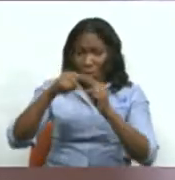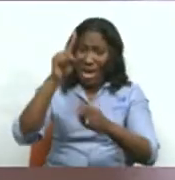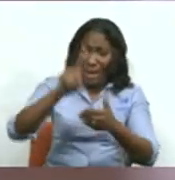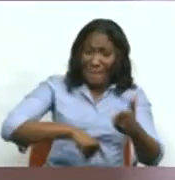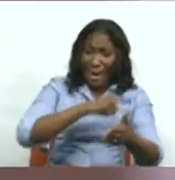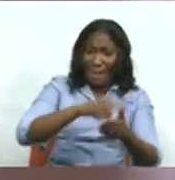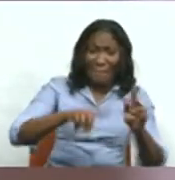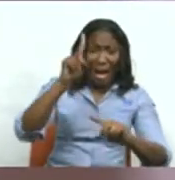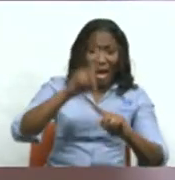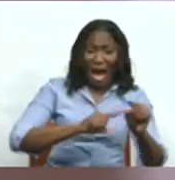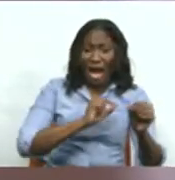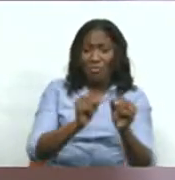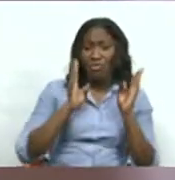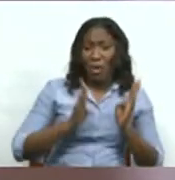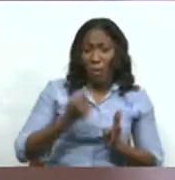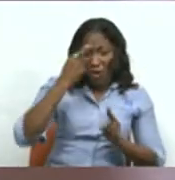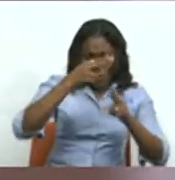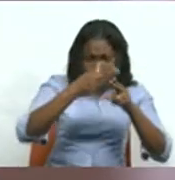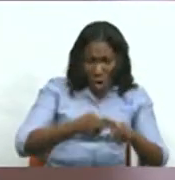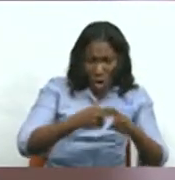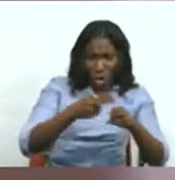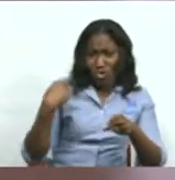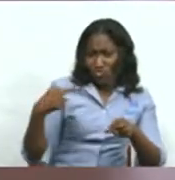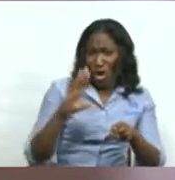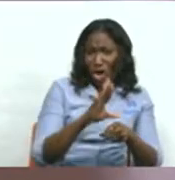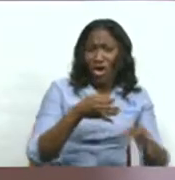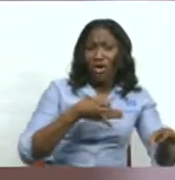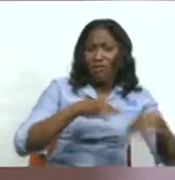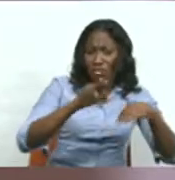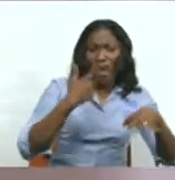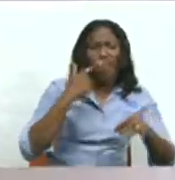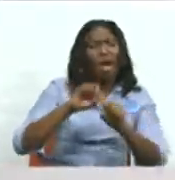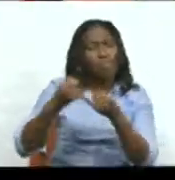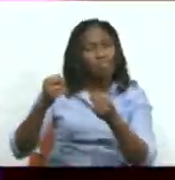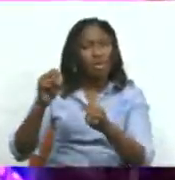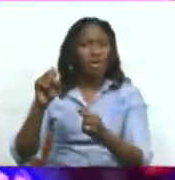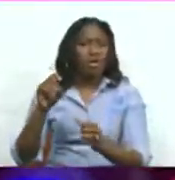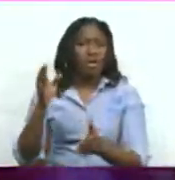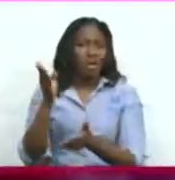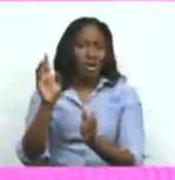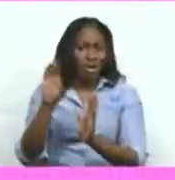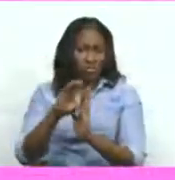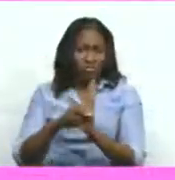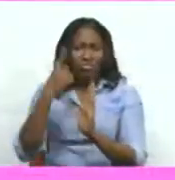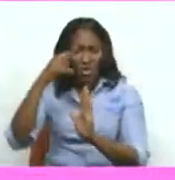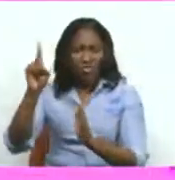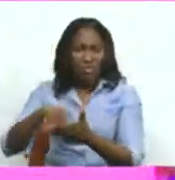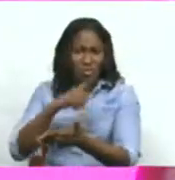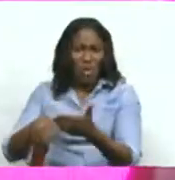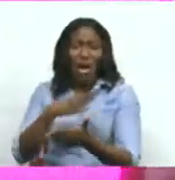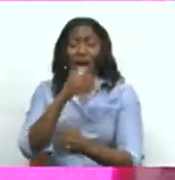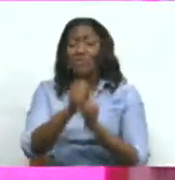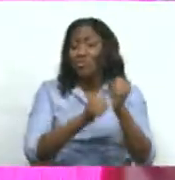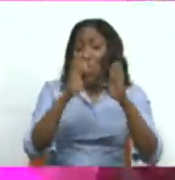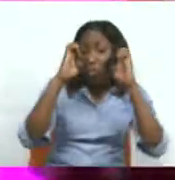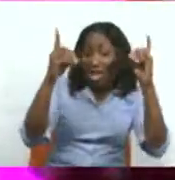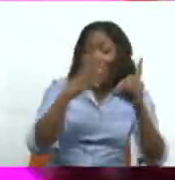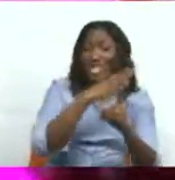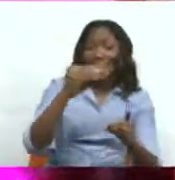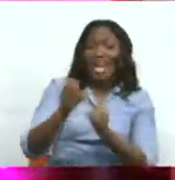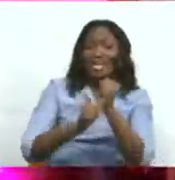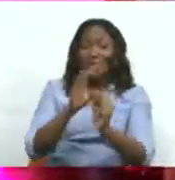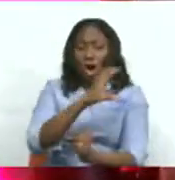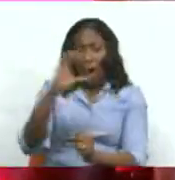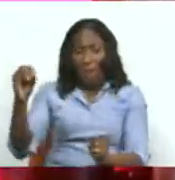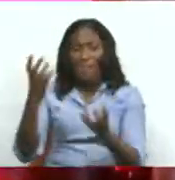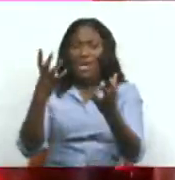pyre cremations for COVID-19 victims was unconstitutional. The Ministry of Sport, Education and the Sport Company aim